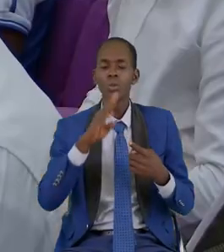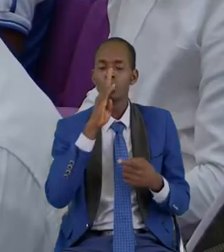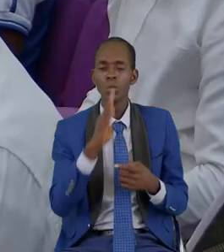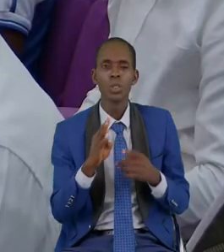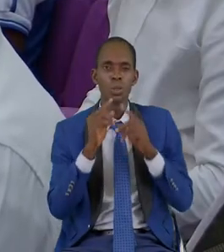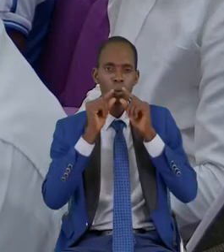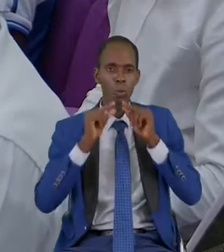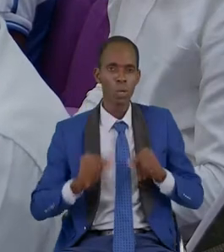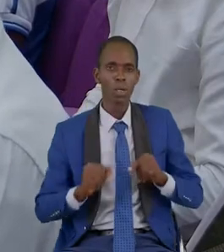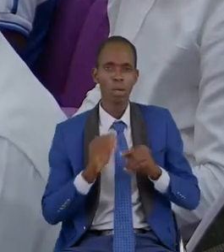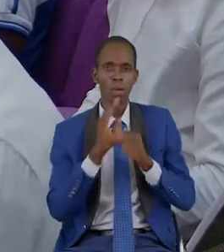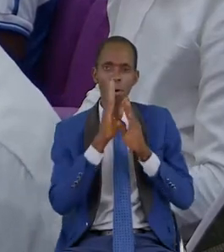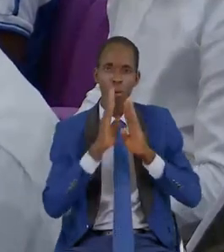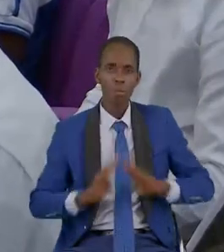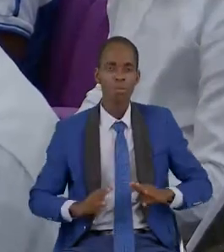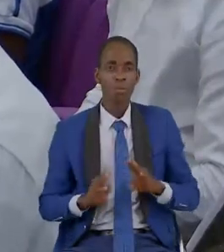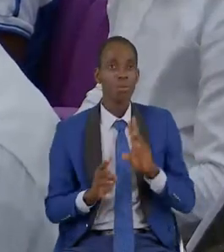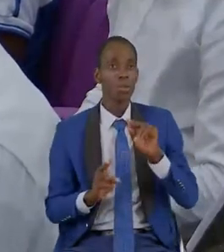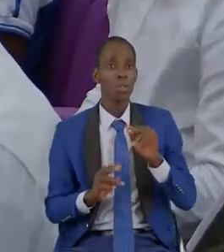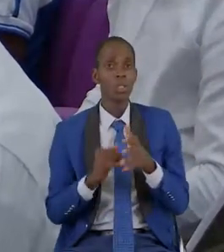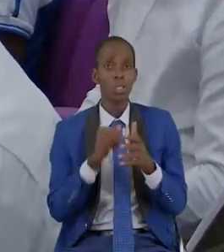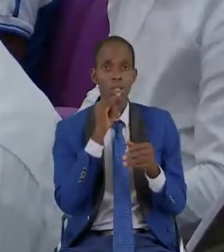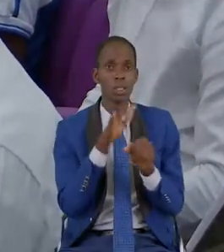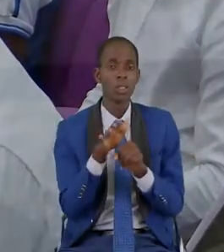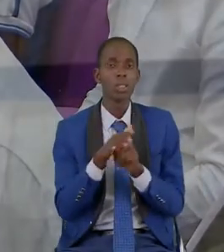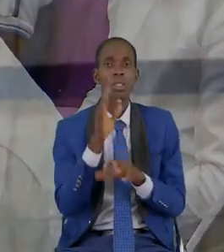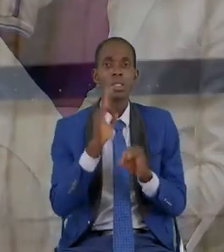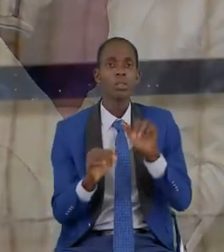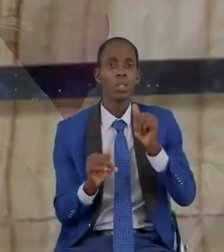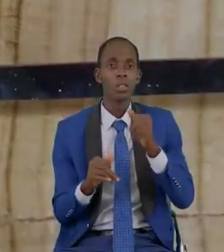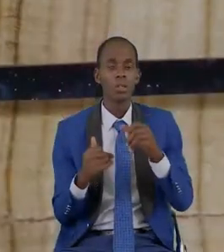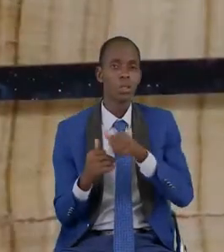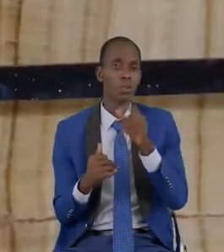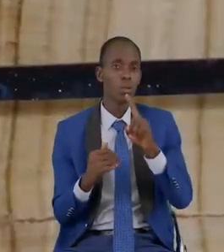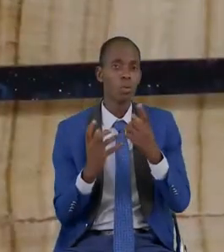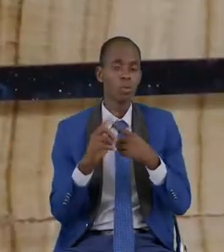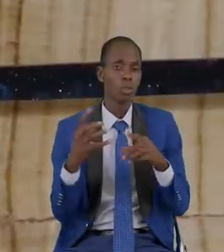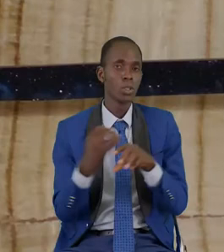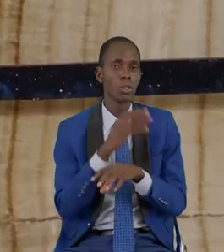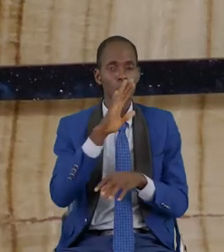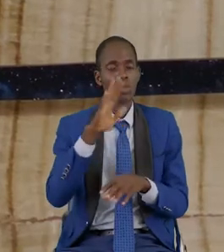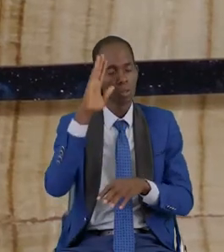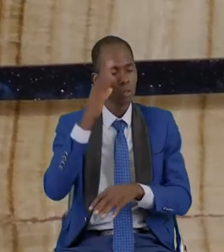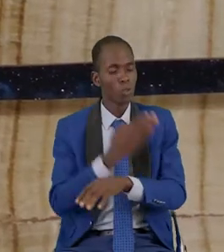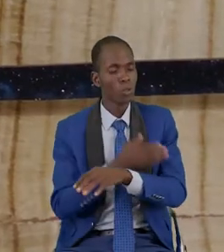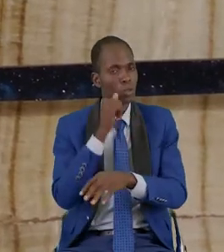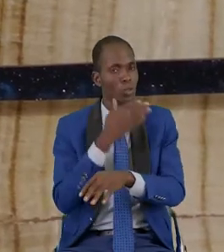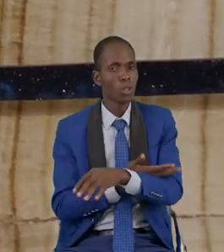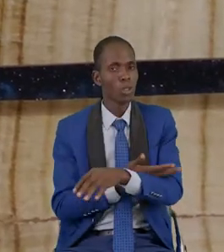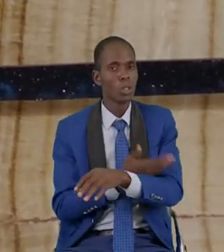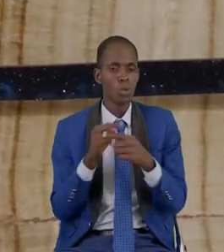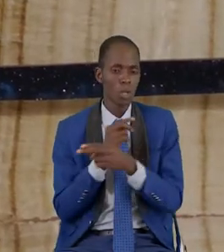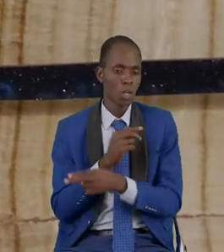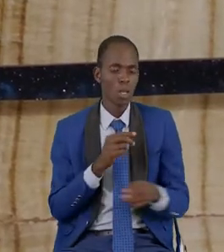enough. If anybody wants to take your child to hell and you keep quiet, maybe you are not